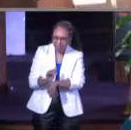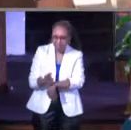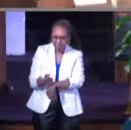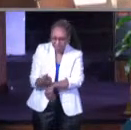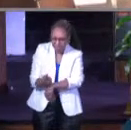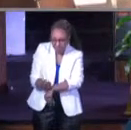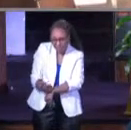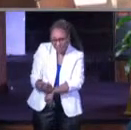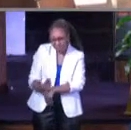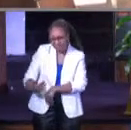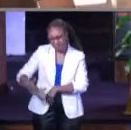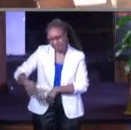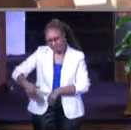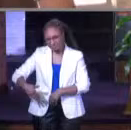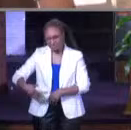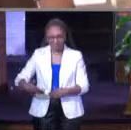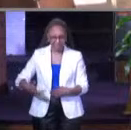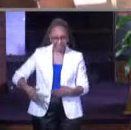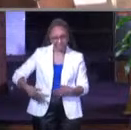o'clock.